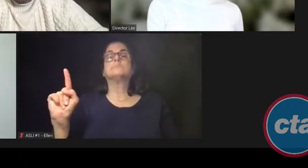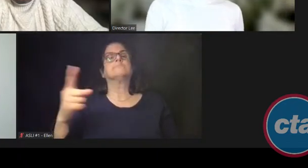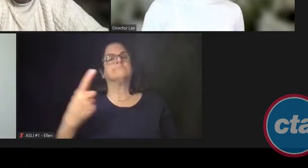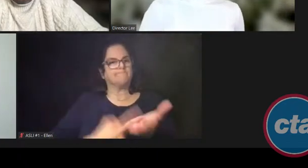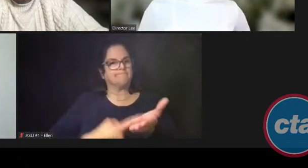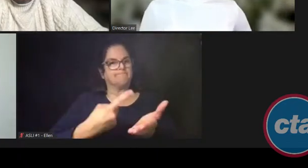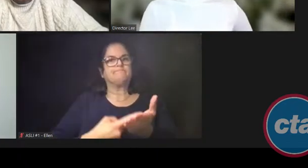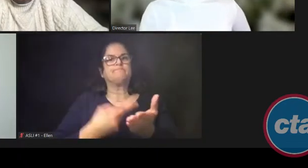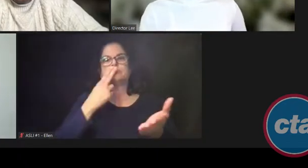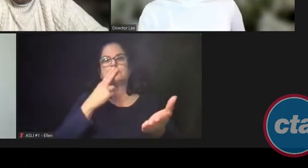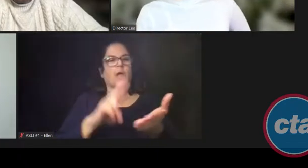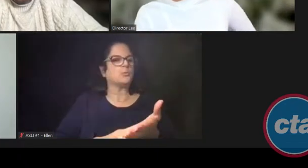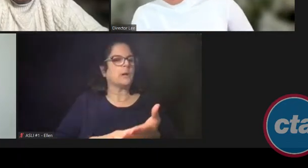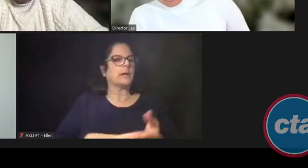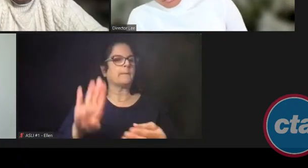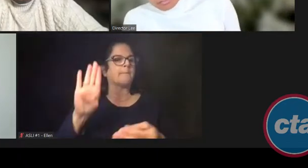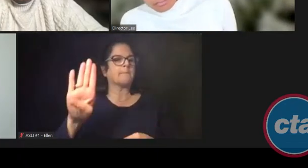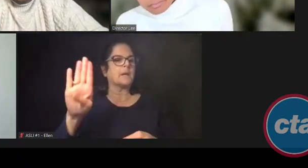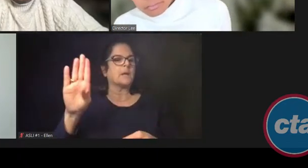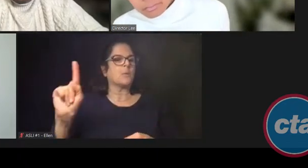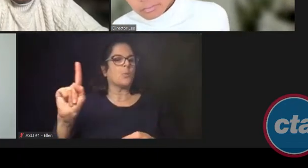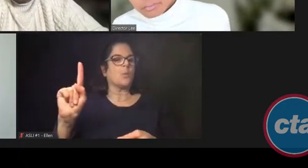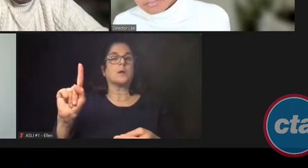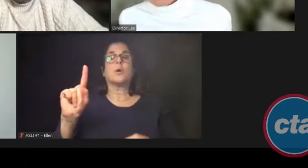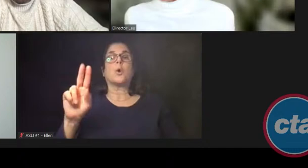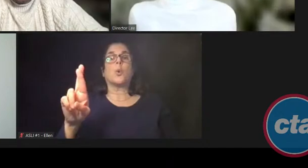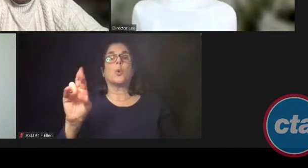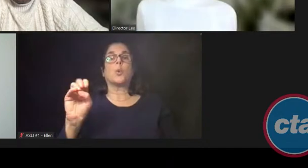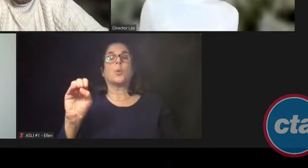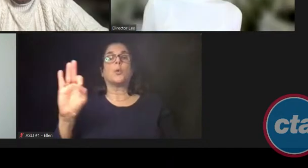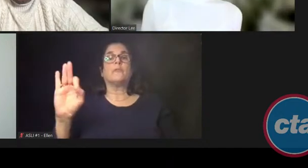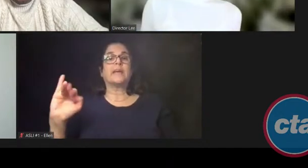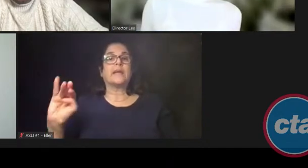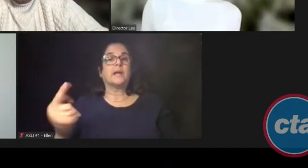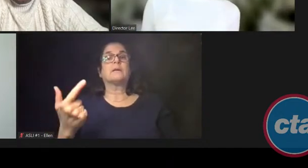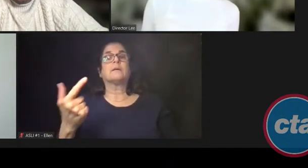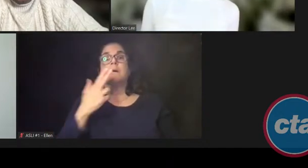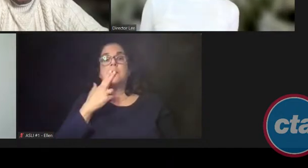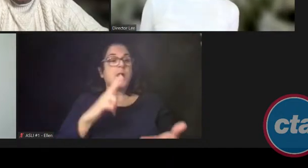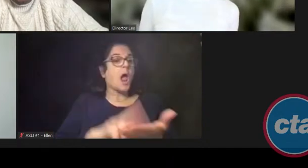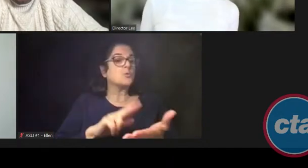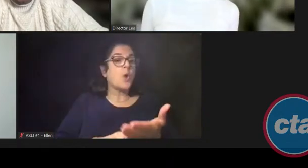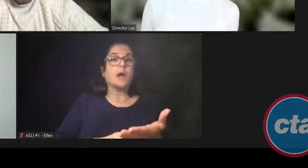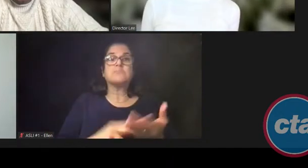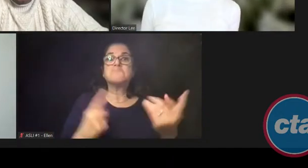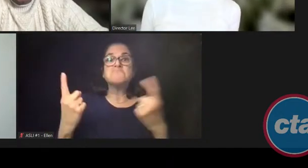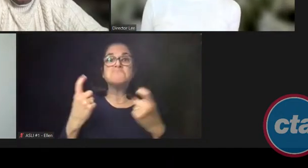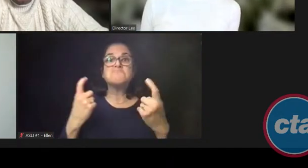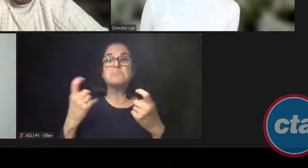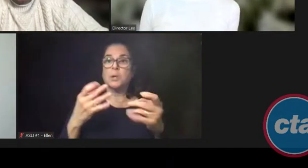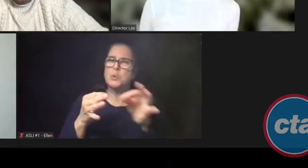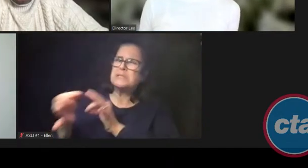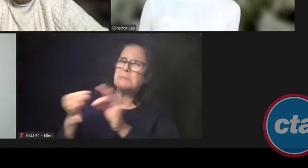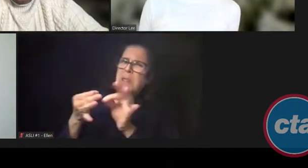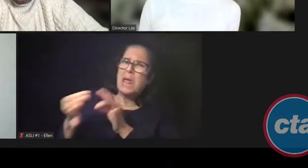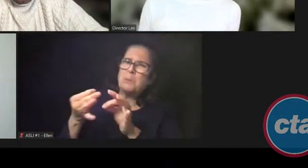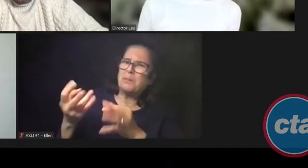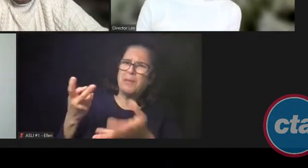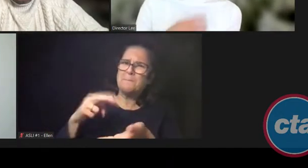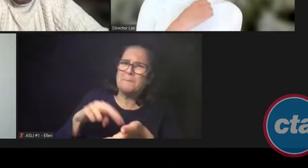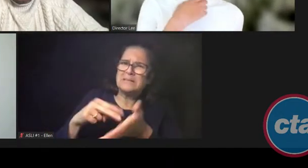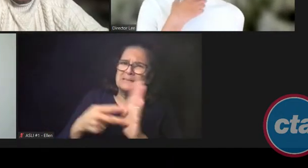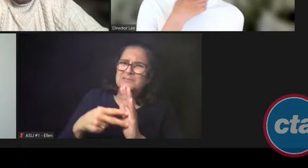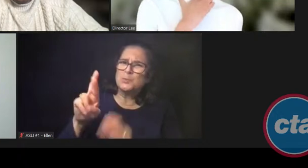contract number B1, a roofing contract. Any questions? Can you explain what the roofing contract is?